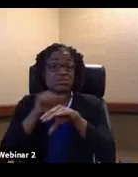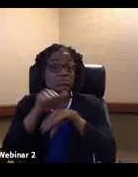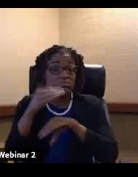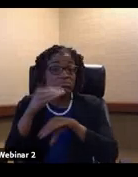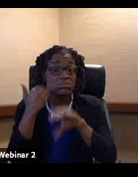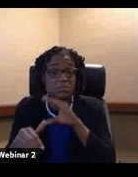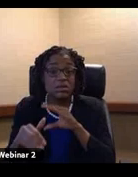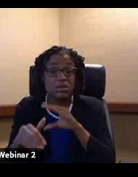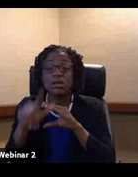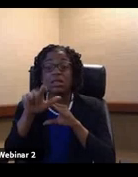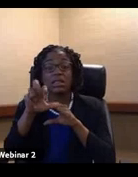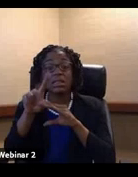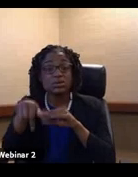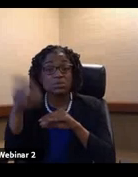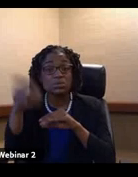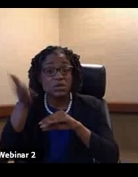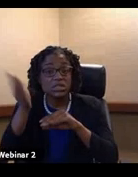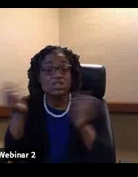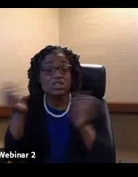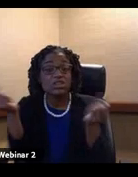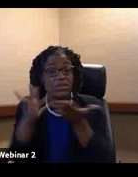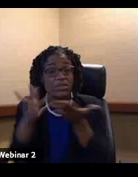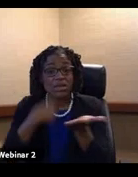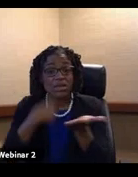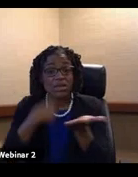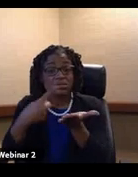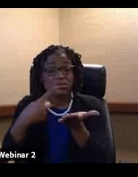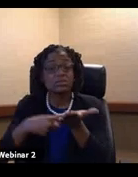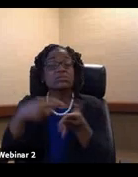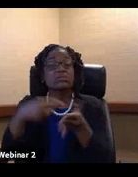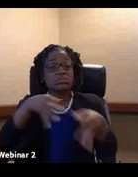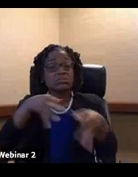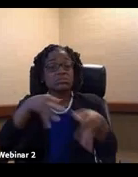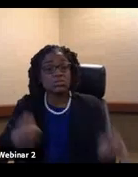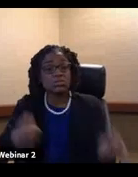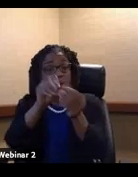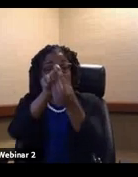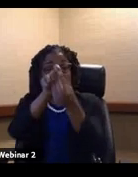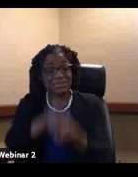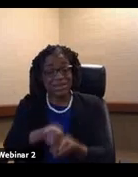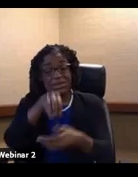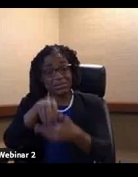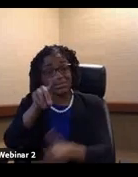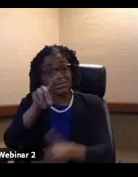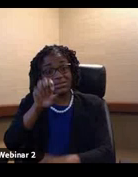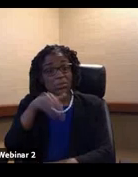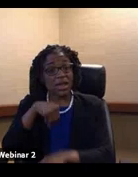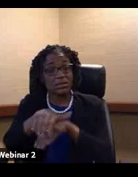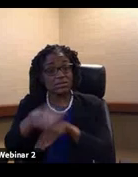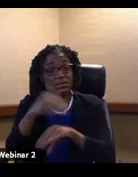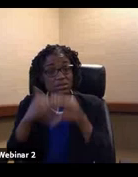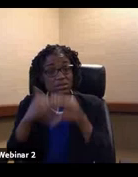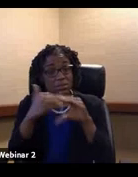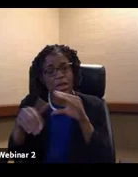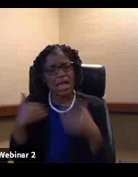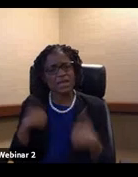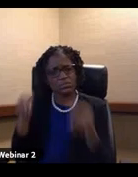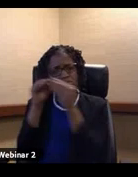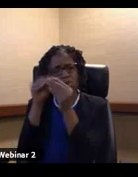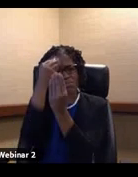solicitation that I kept referring to. Everything I discussed is actually described in more detail in that document, and that document provides